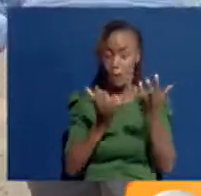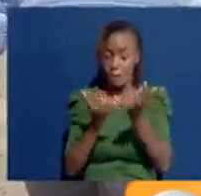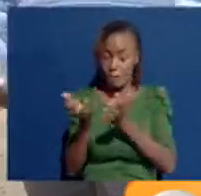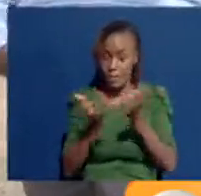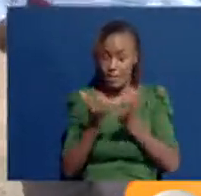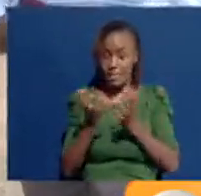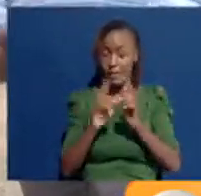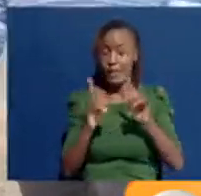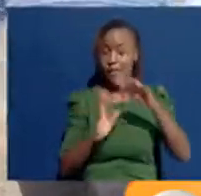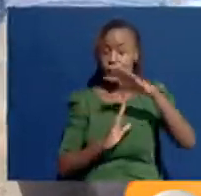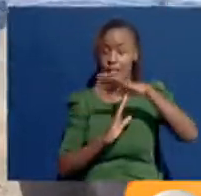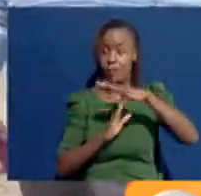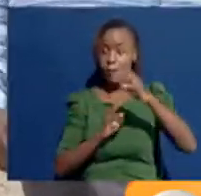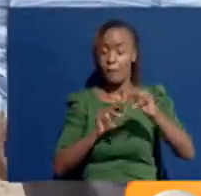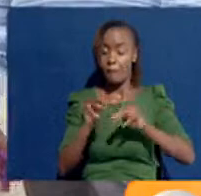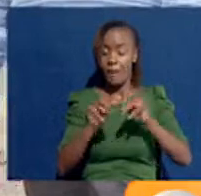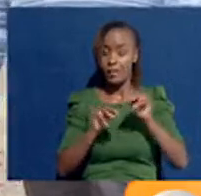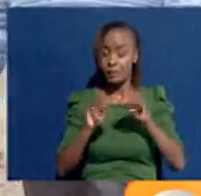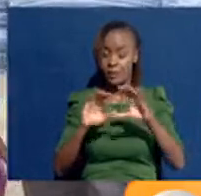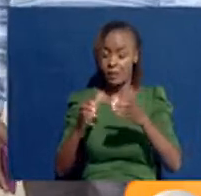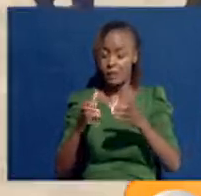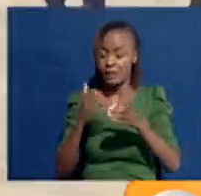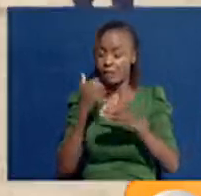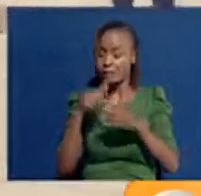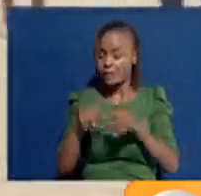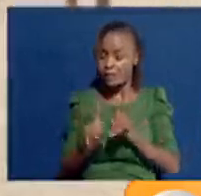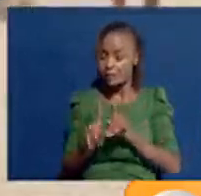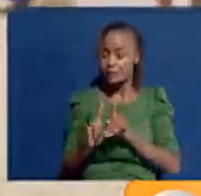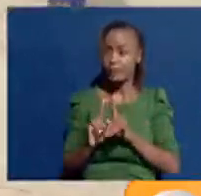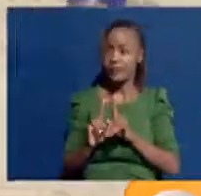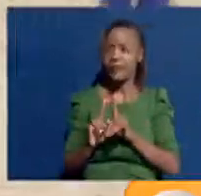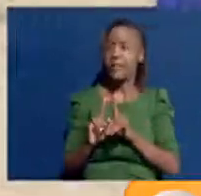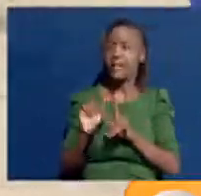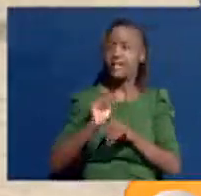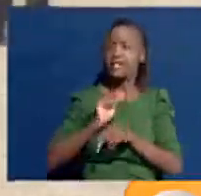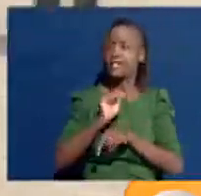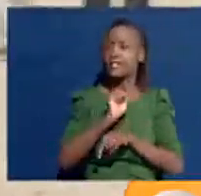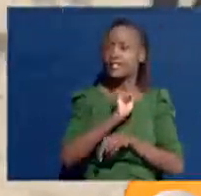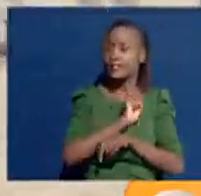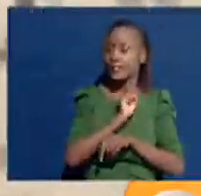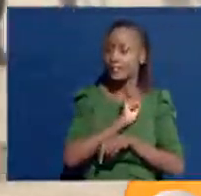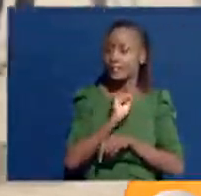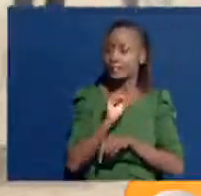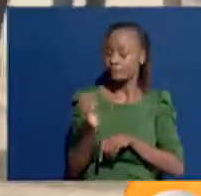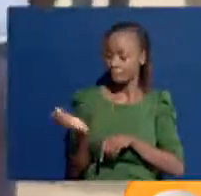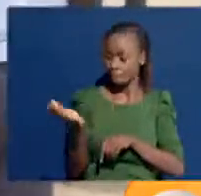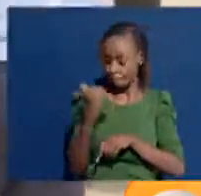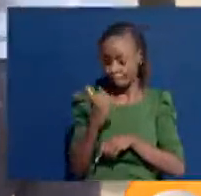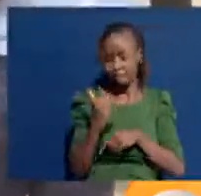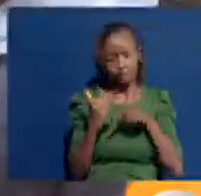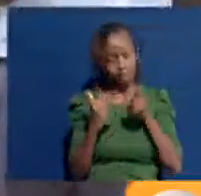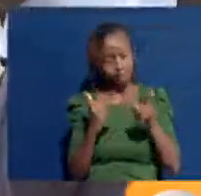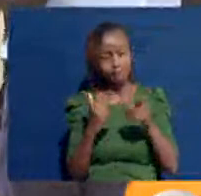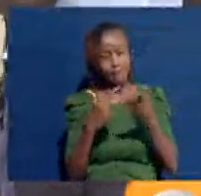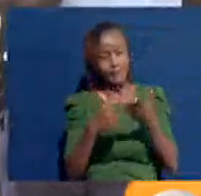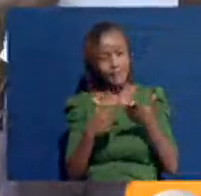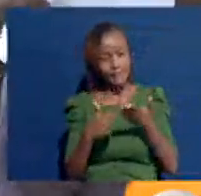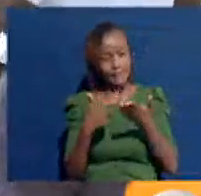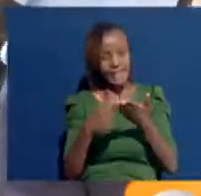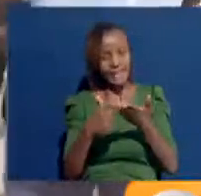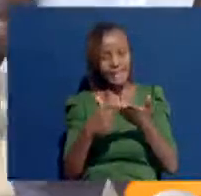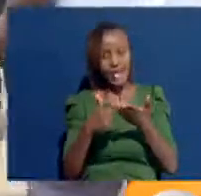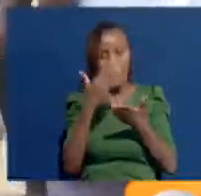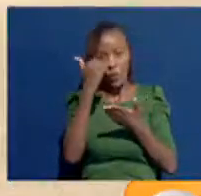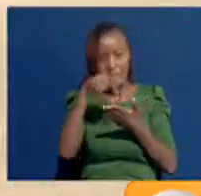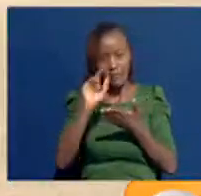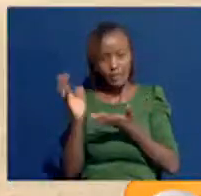the senior management of the firm was tasked by the Senate Energy Committee to explain why it sold batches of